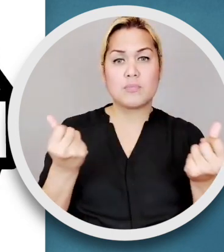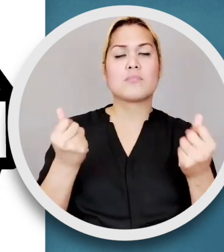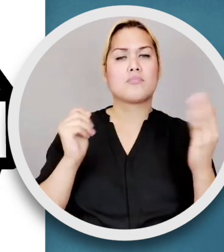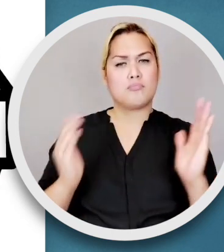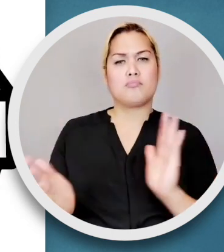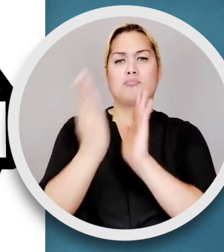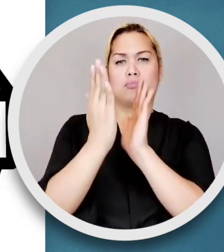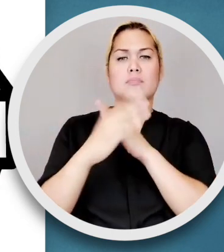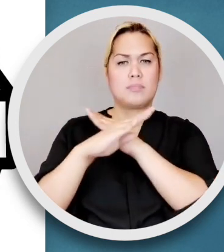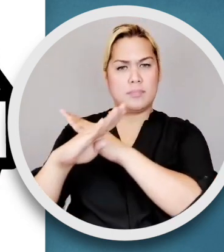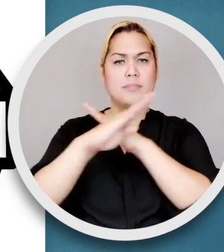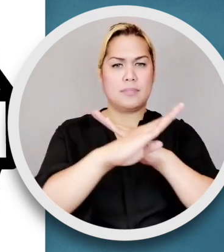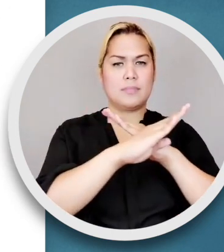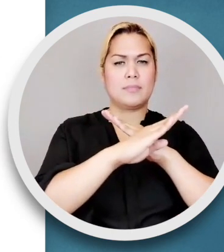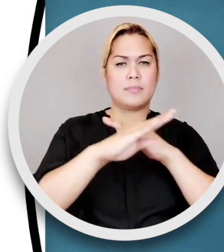3 pillars.